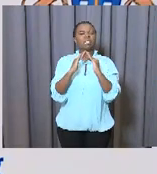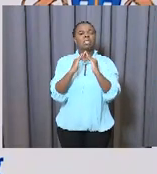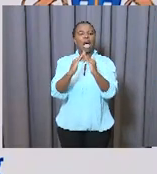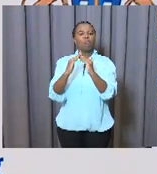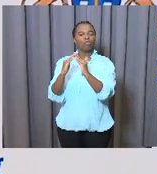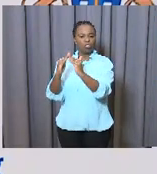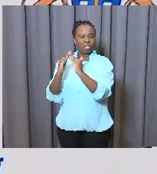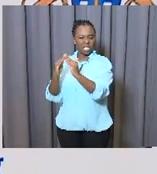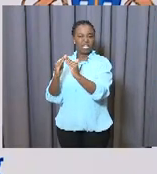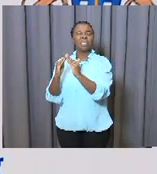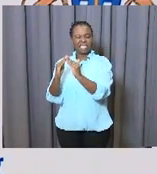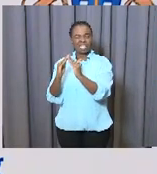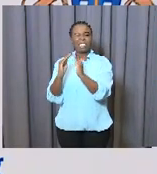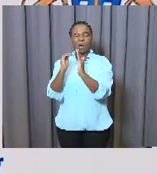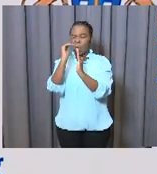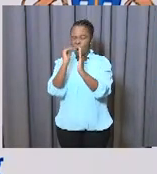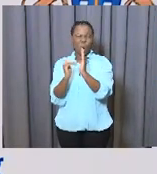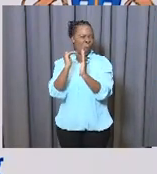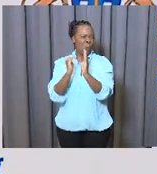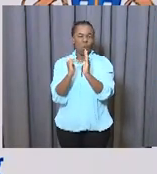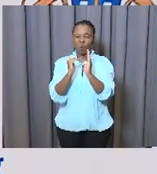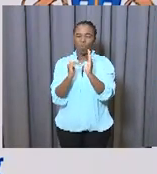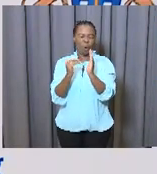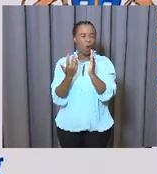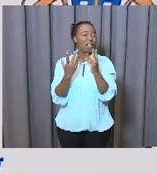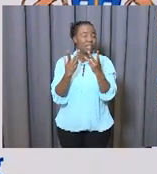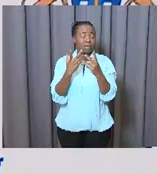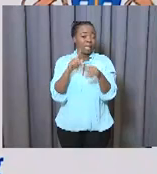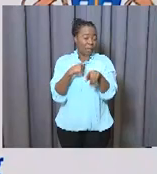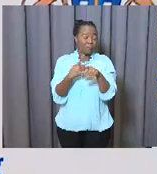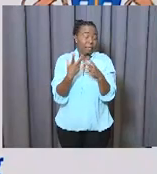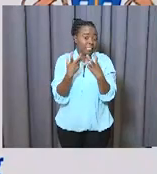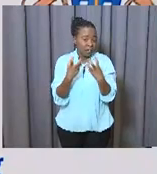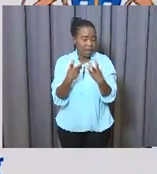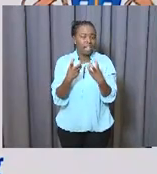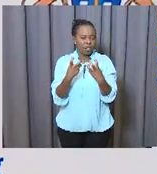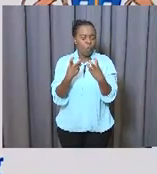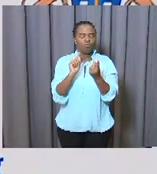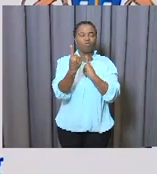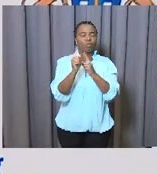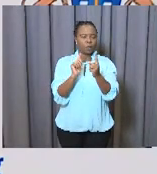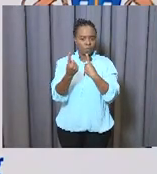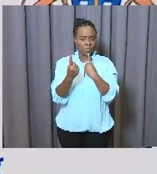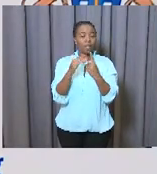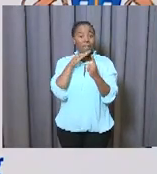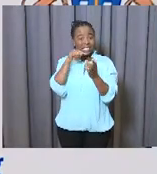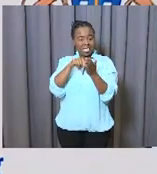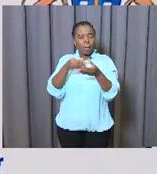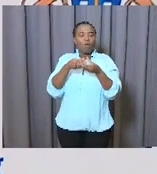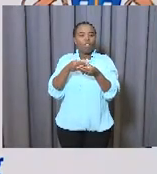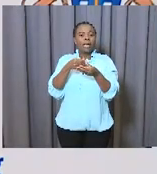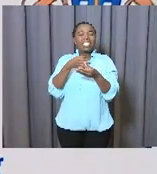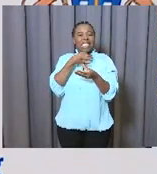very, very low. And essentially, it's very, very difficult to social distance. So that's the risk profile. We do